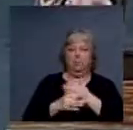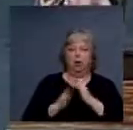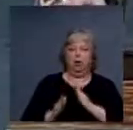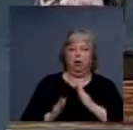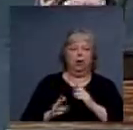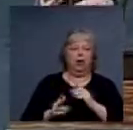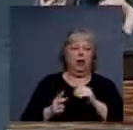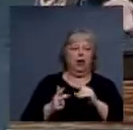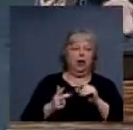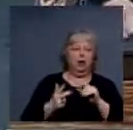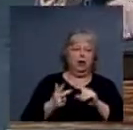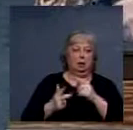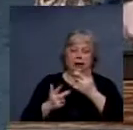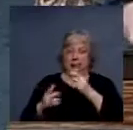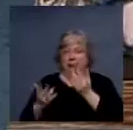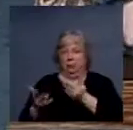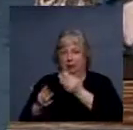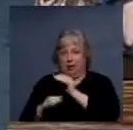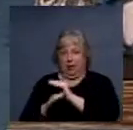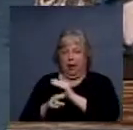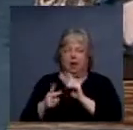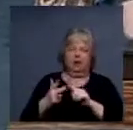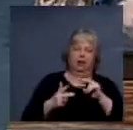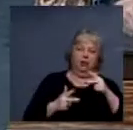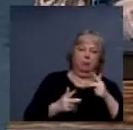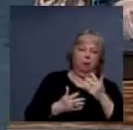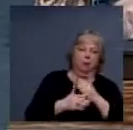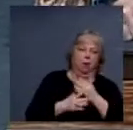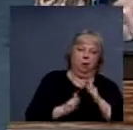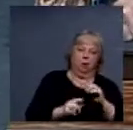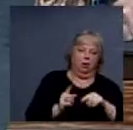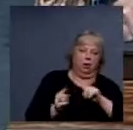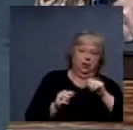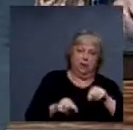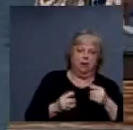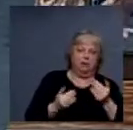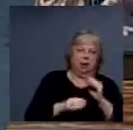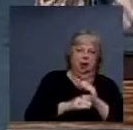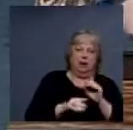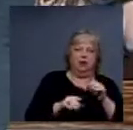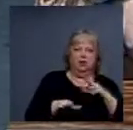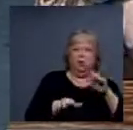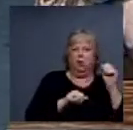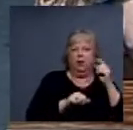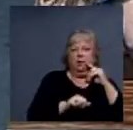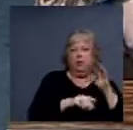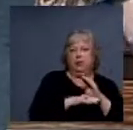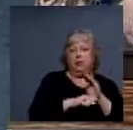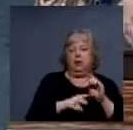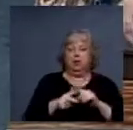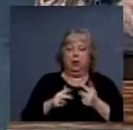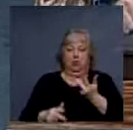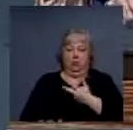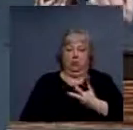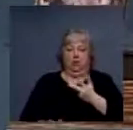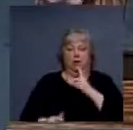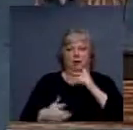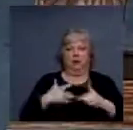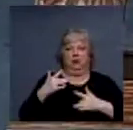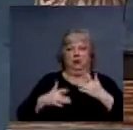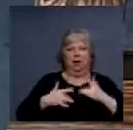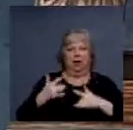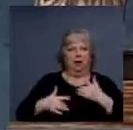then a third partner, Rod Damon, who could not be here. He's on a business trip. But the three of us are excited to present